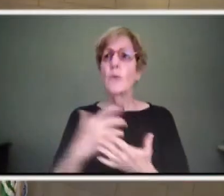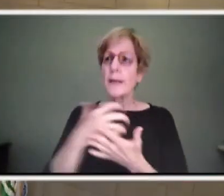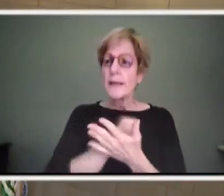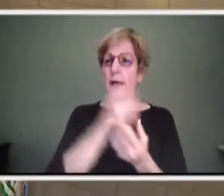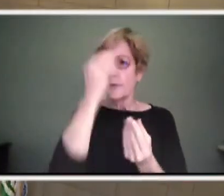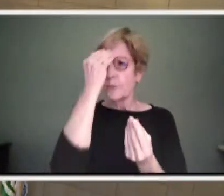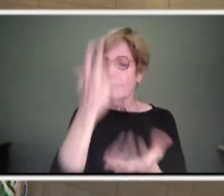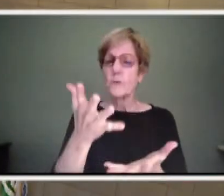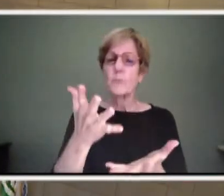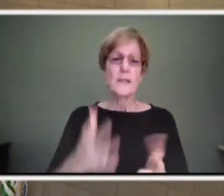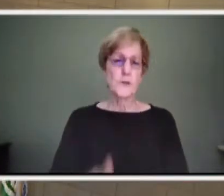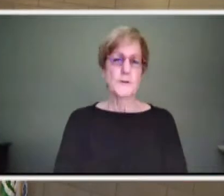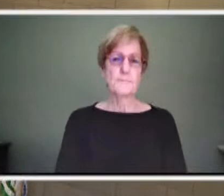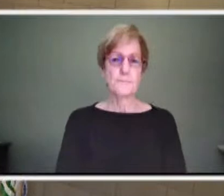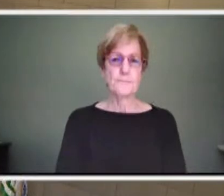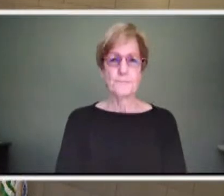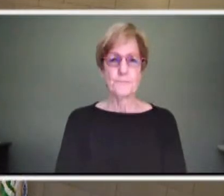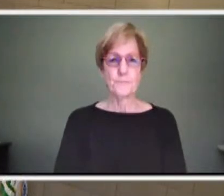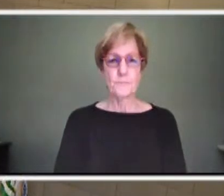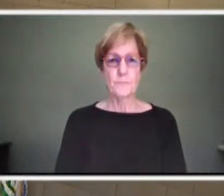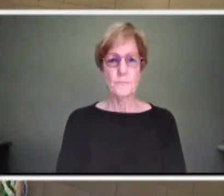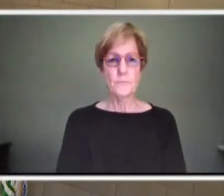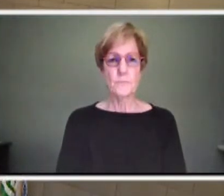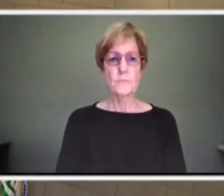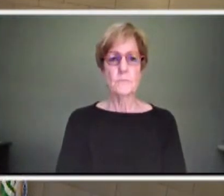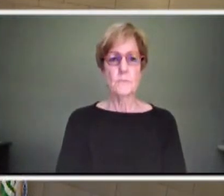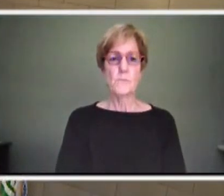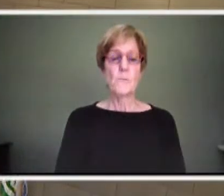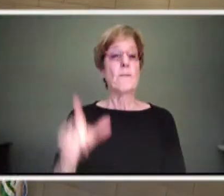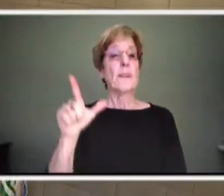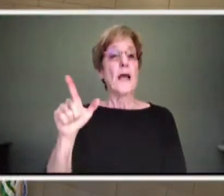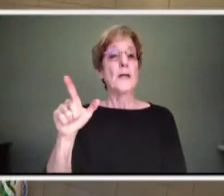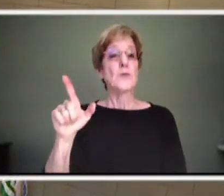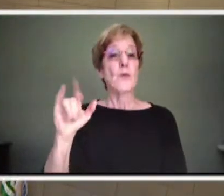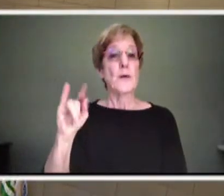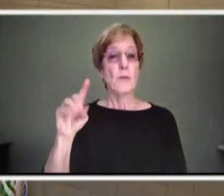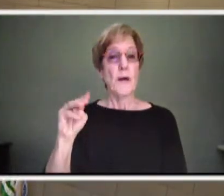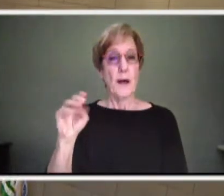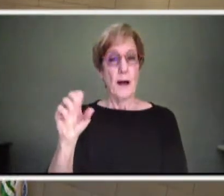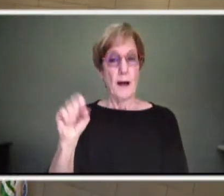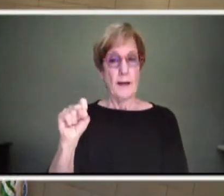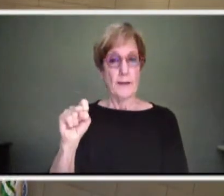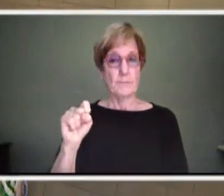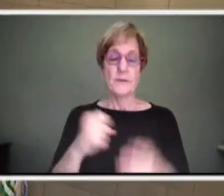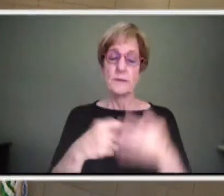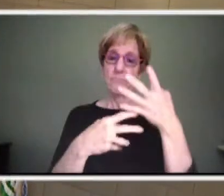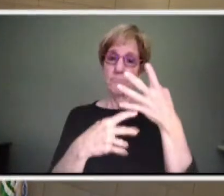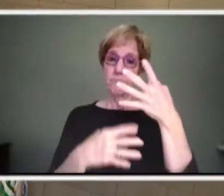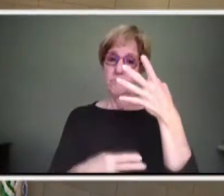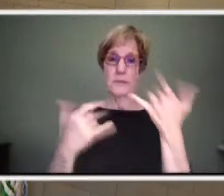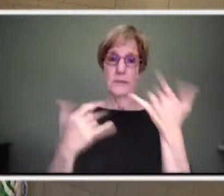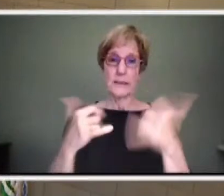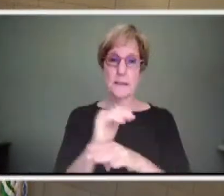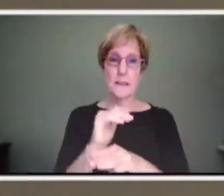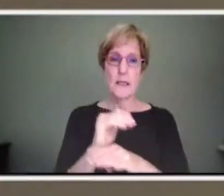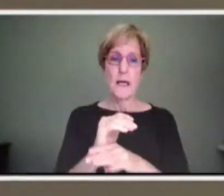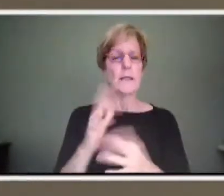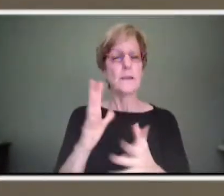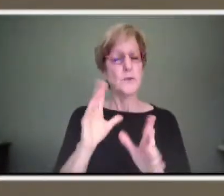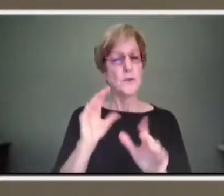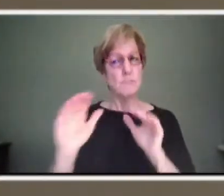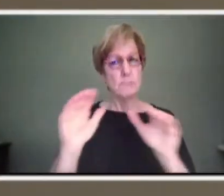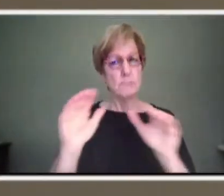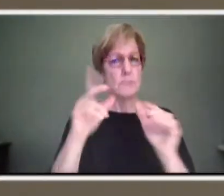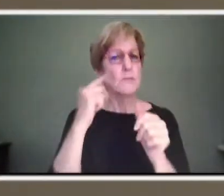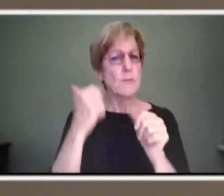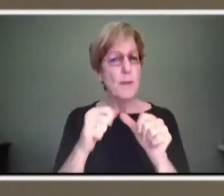Mayfield? Thank you, Mayor Pro Tem. So we have 21 items that we're going through tonight. I want to remind council, part